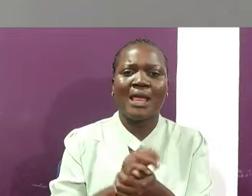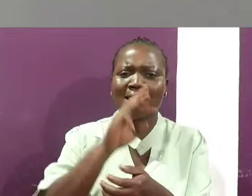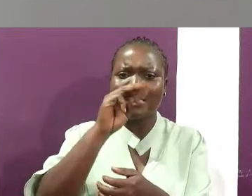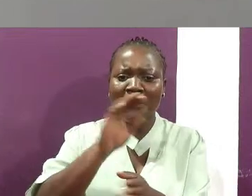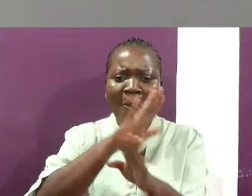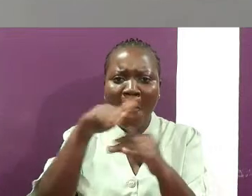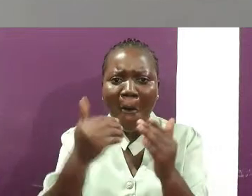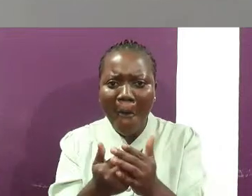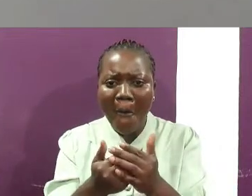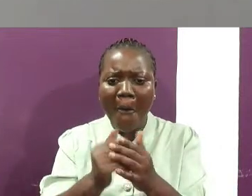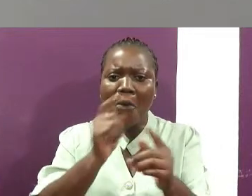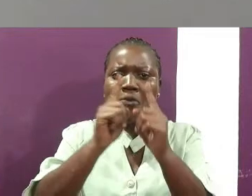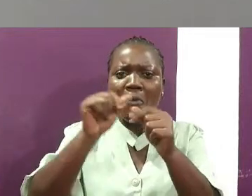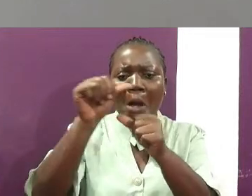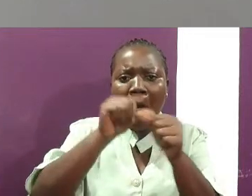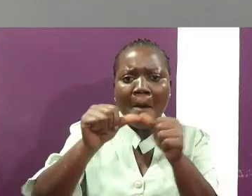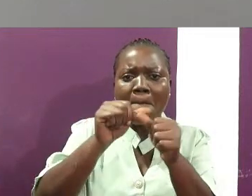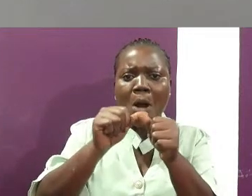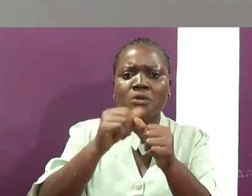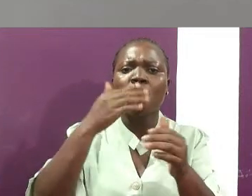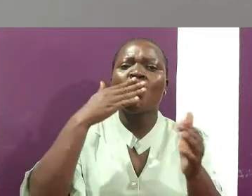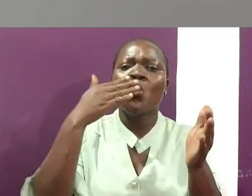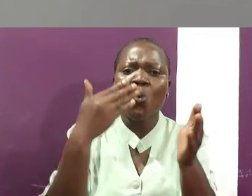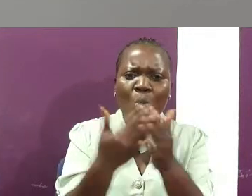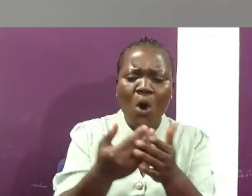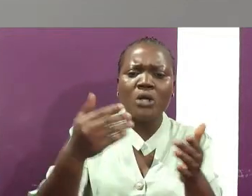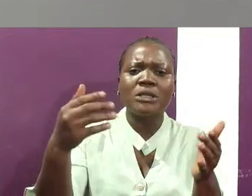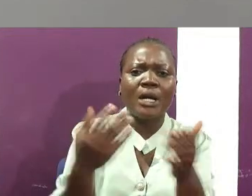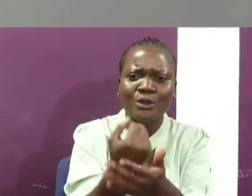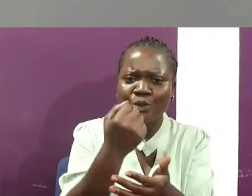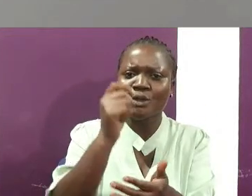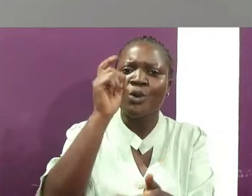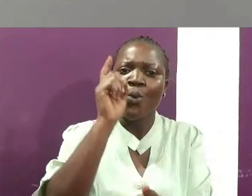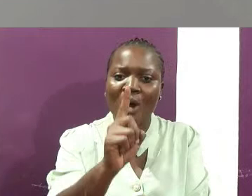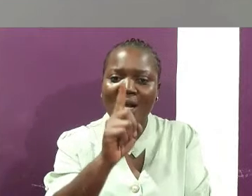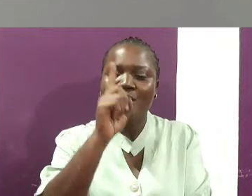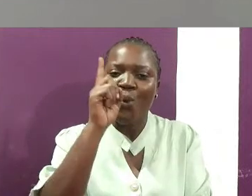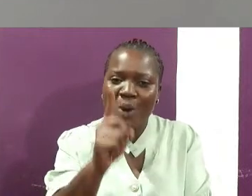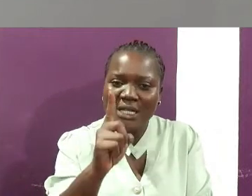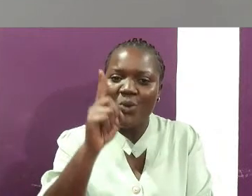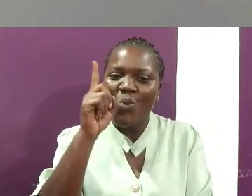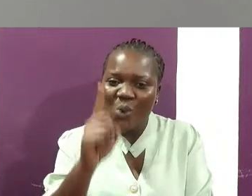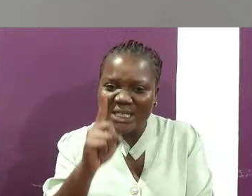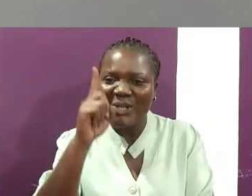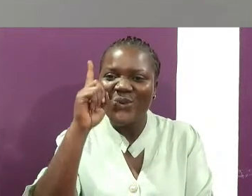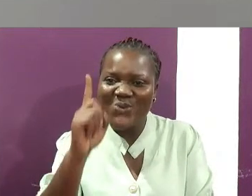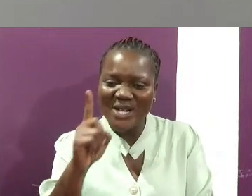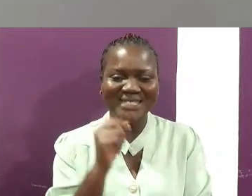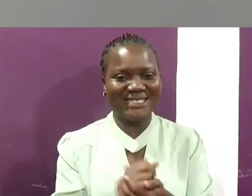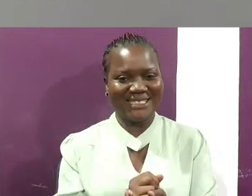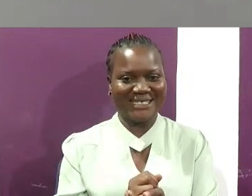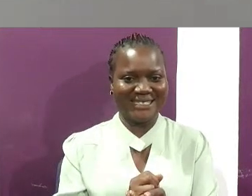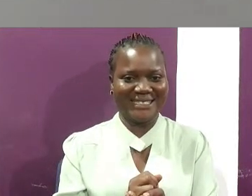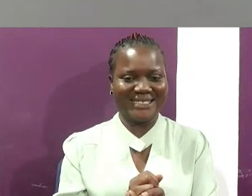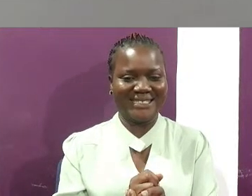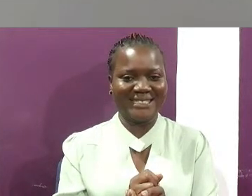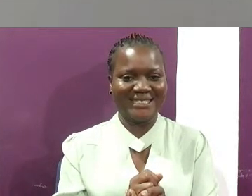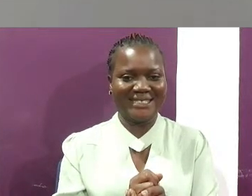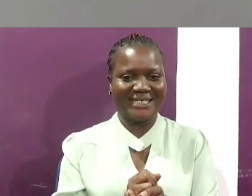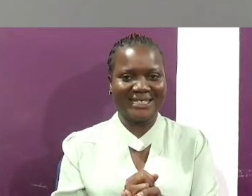baako, asempa baako. Does it seem to you that Paul wanted to stress the oneness of the gospel?